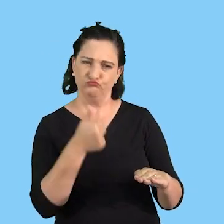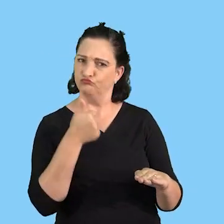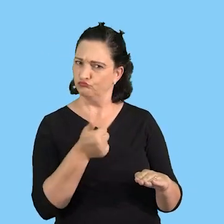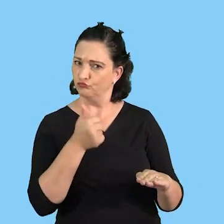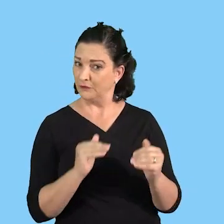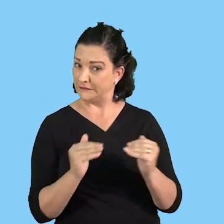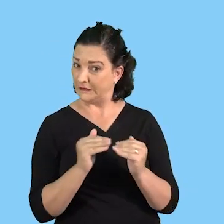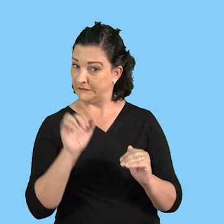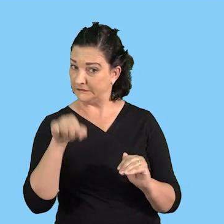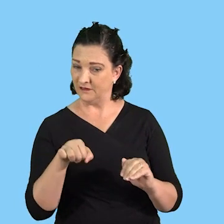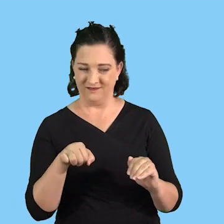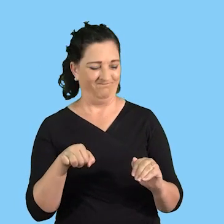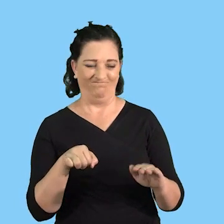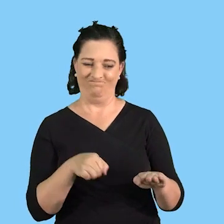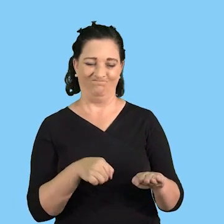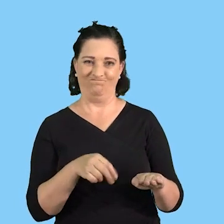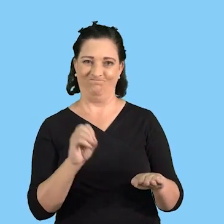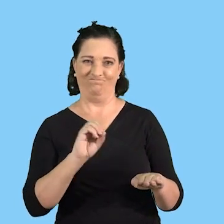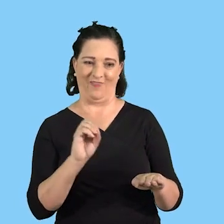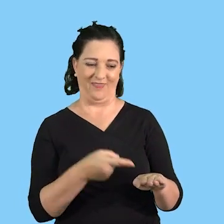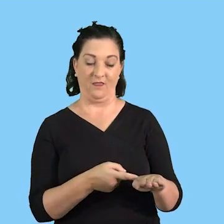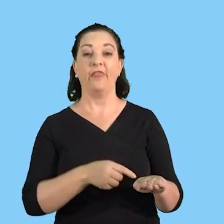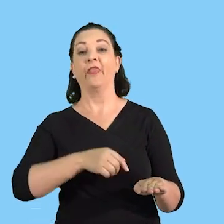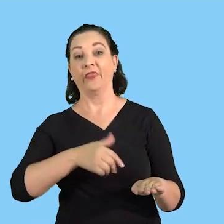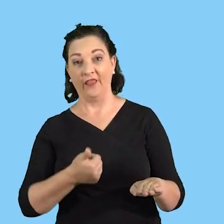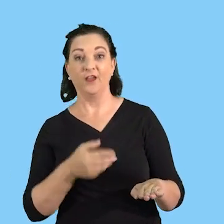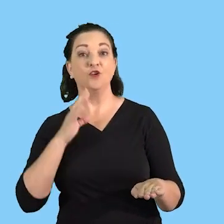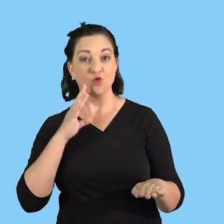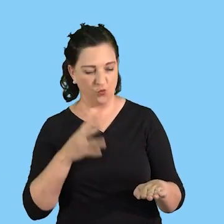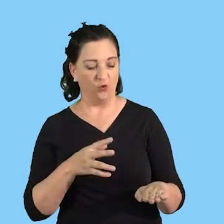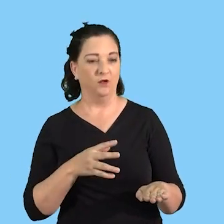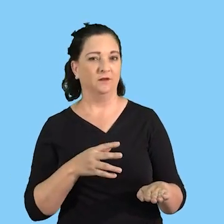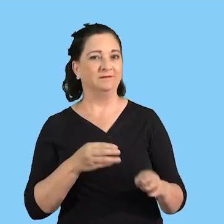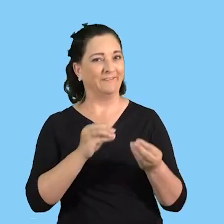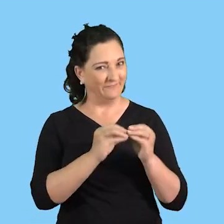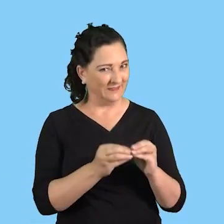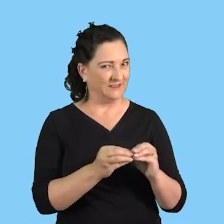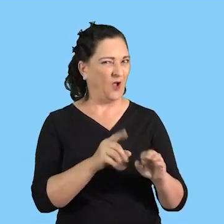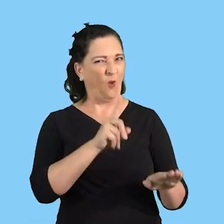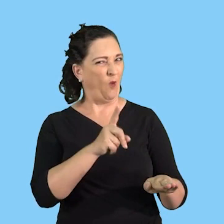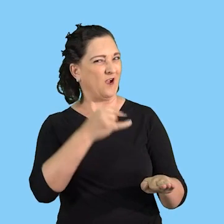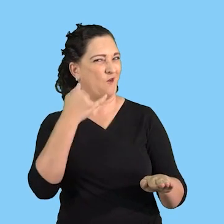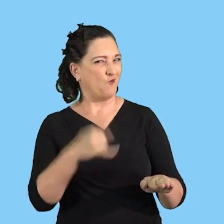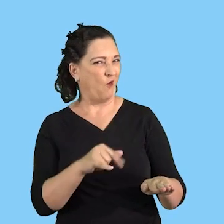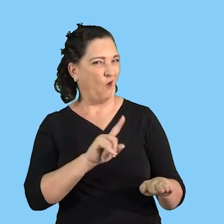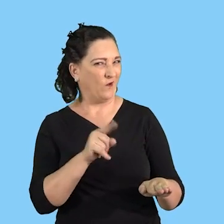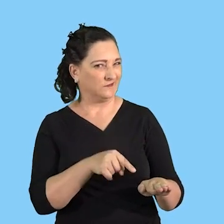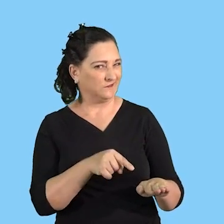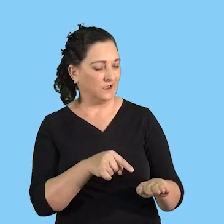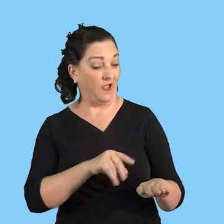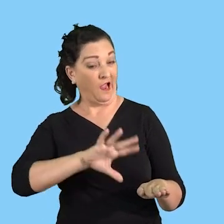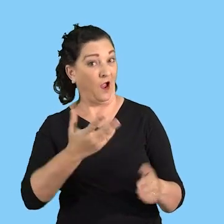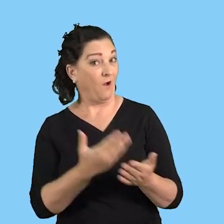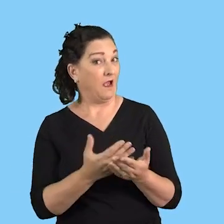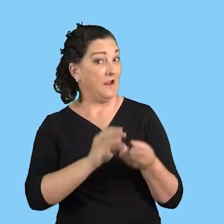standards. If it's not, I will then take corrective action to check what is it that was not done correctly